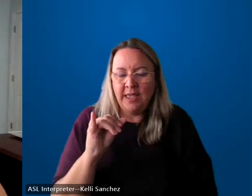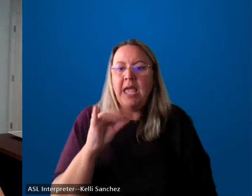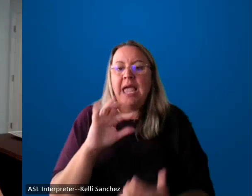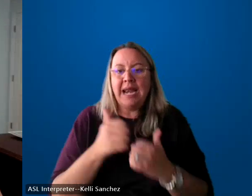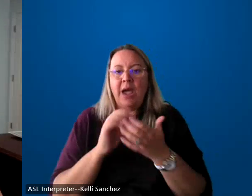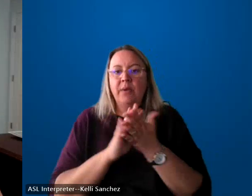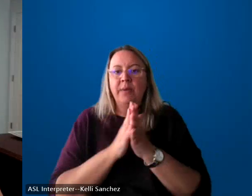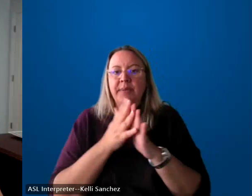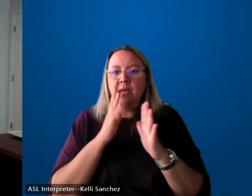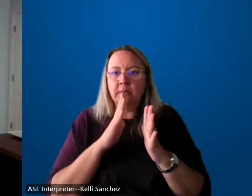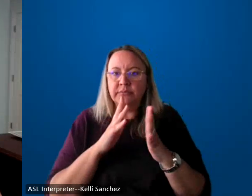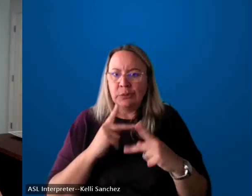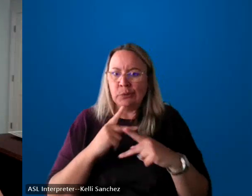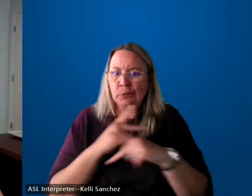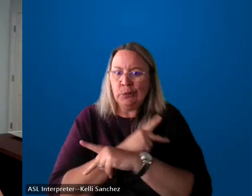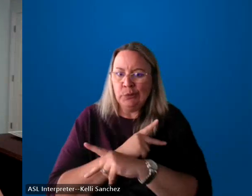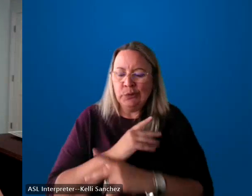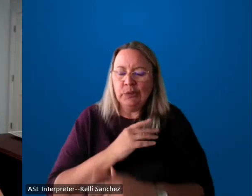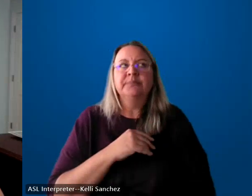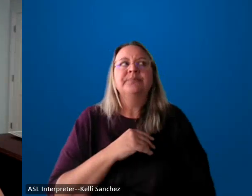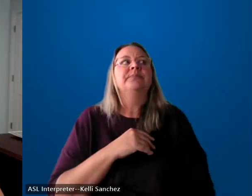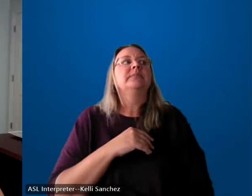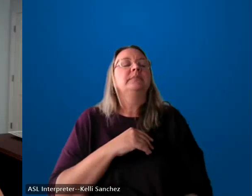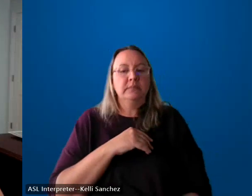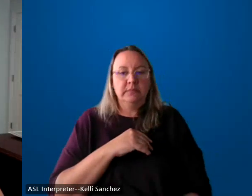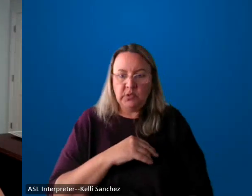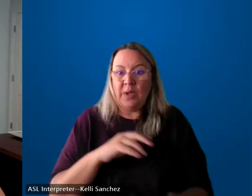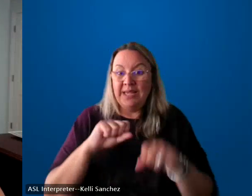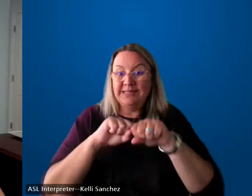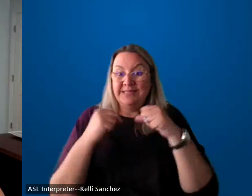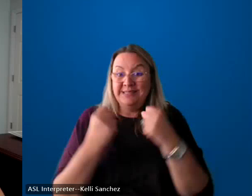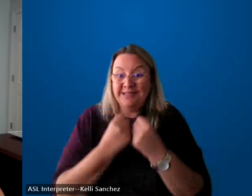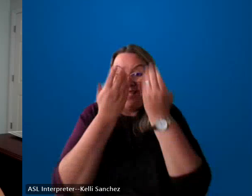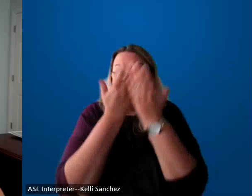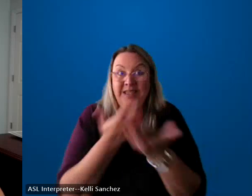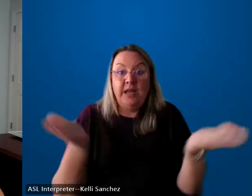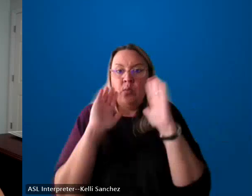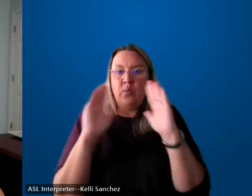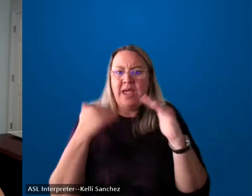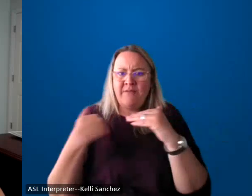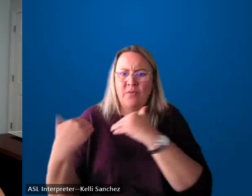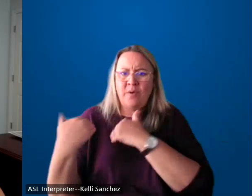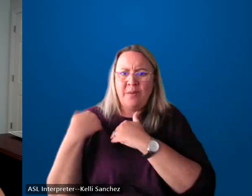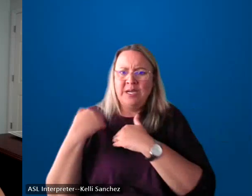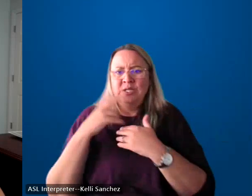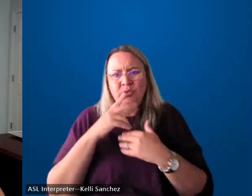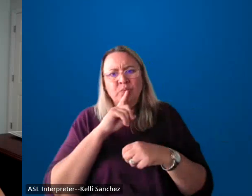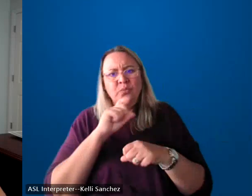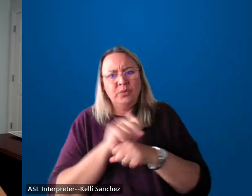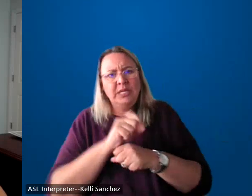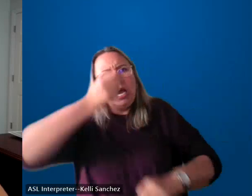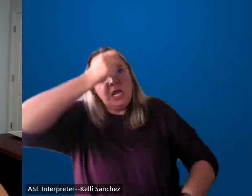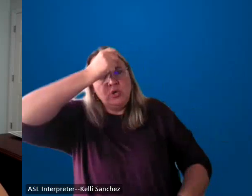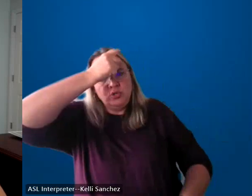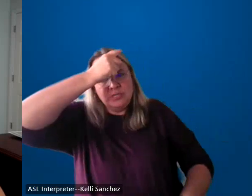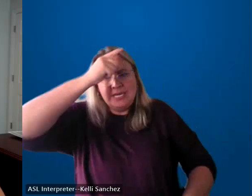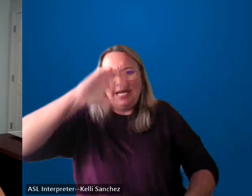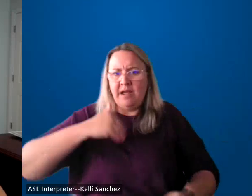also, right? So I just think, as a society, like we have a responsibility to really look at our